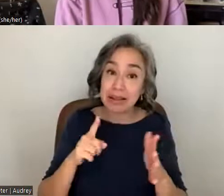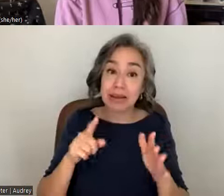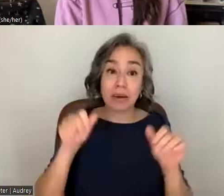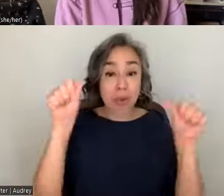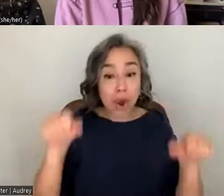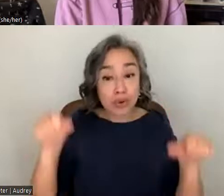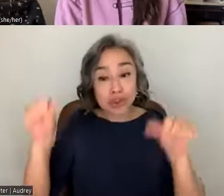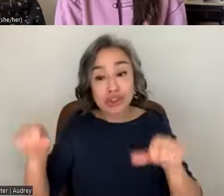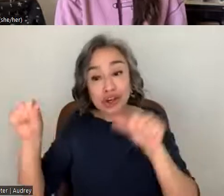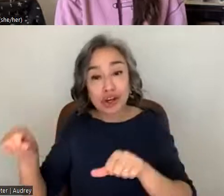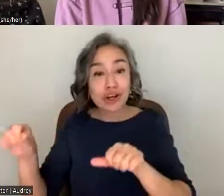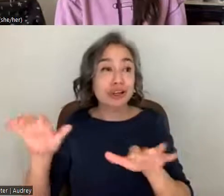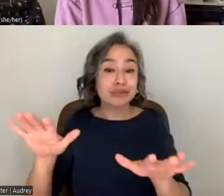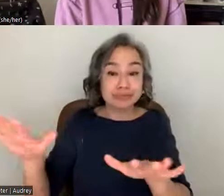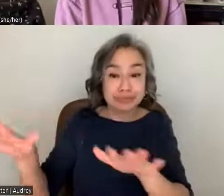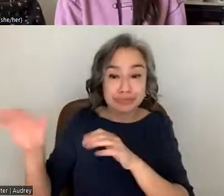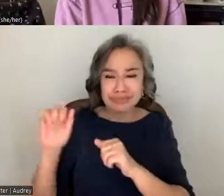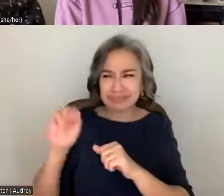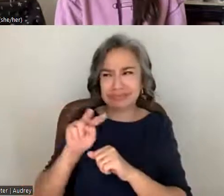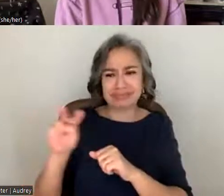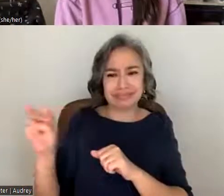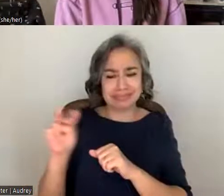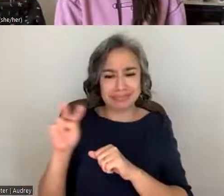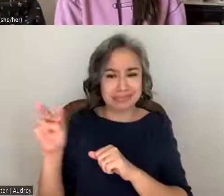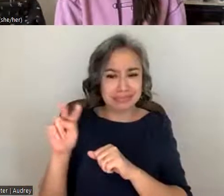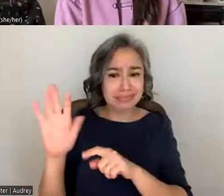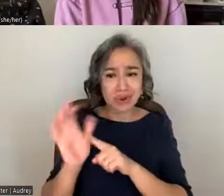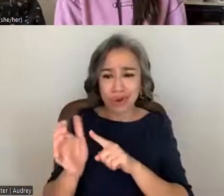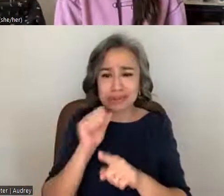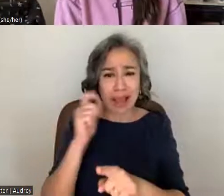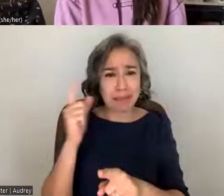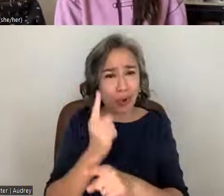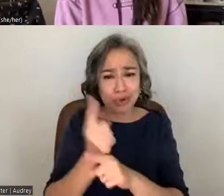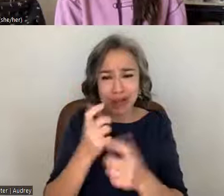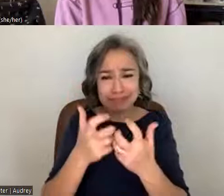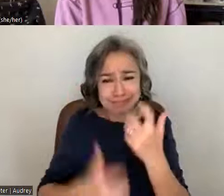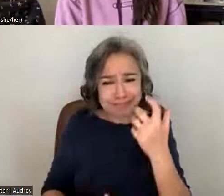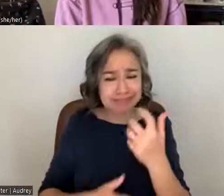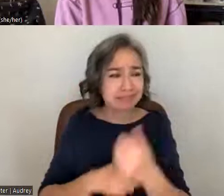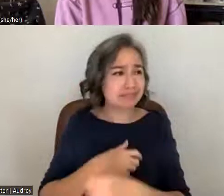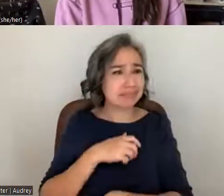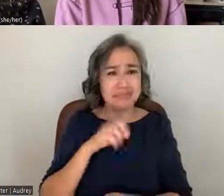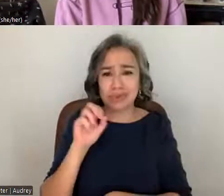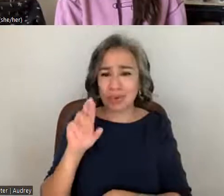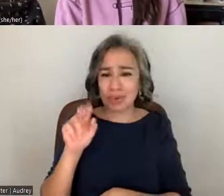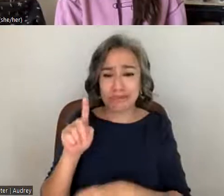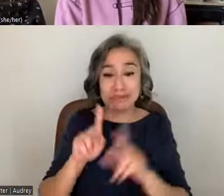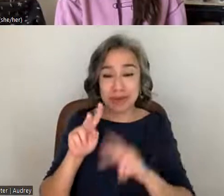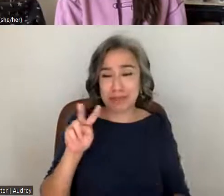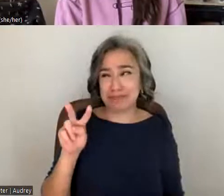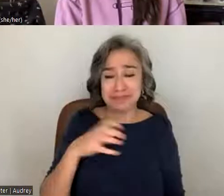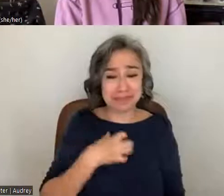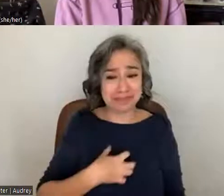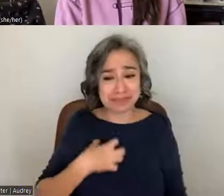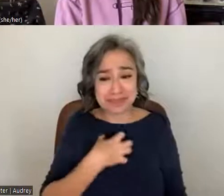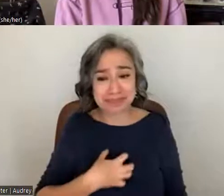they're, you know, culturally inappropriate or don't have anything or are not well received because there isn't